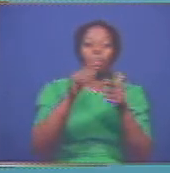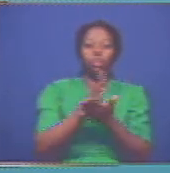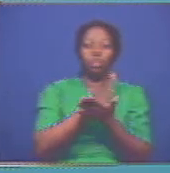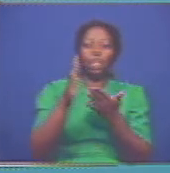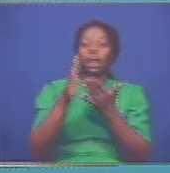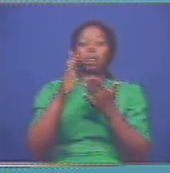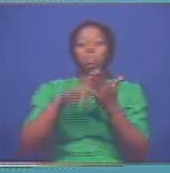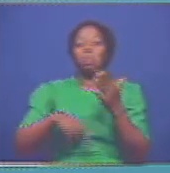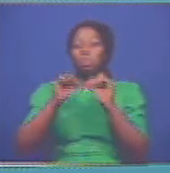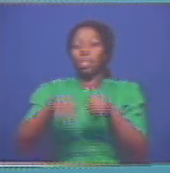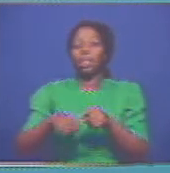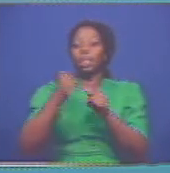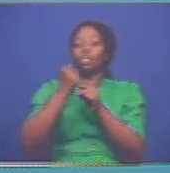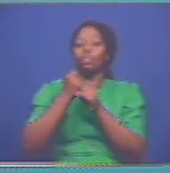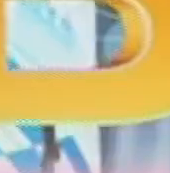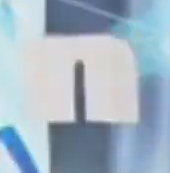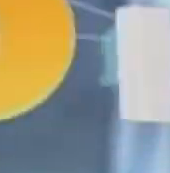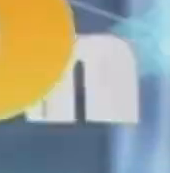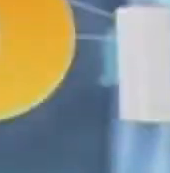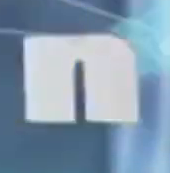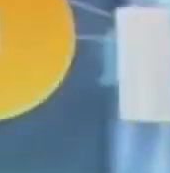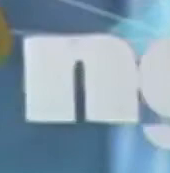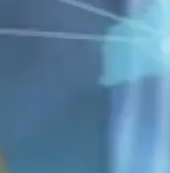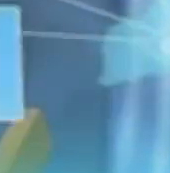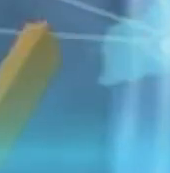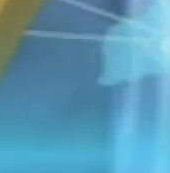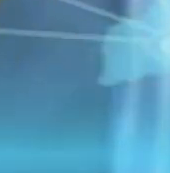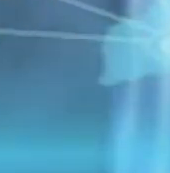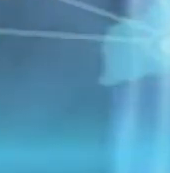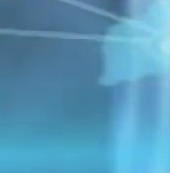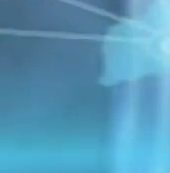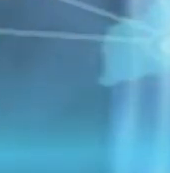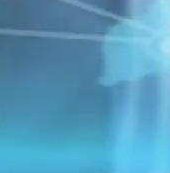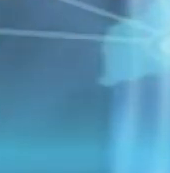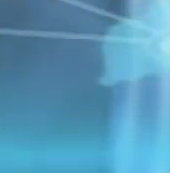affordable housing to Kenyans.